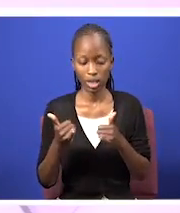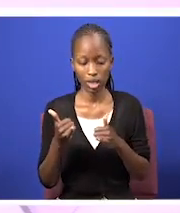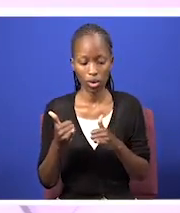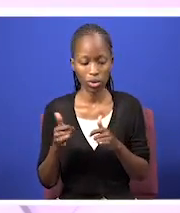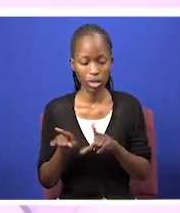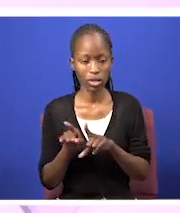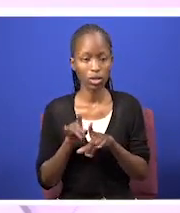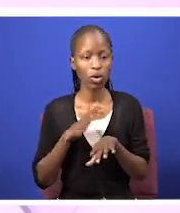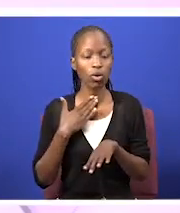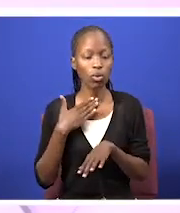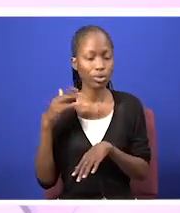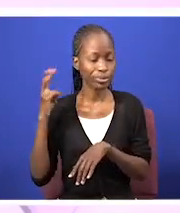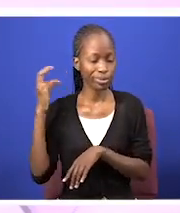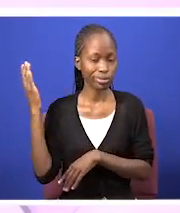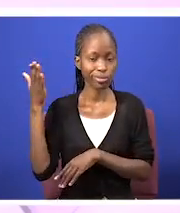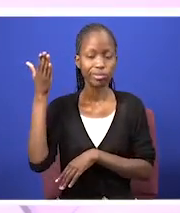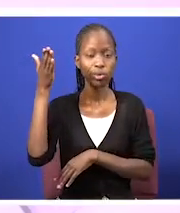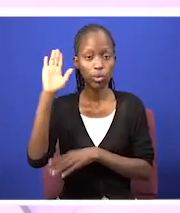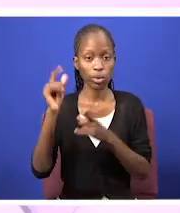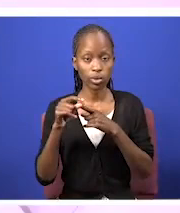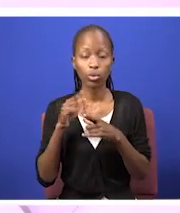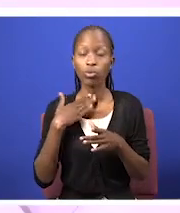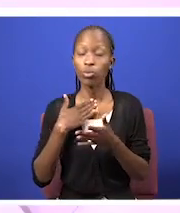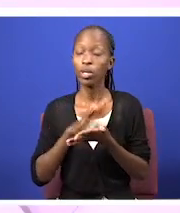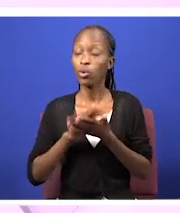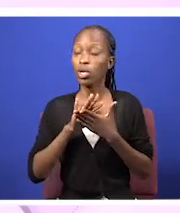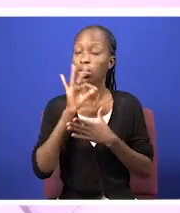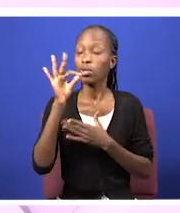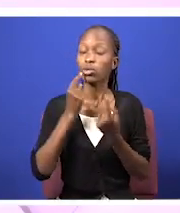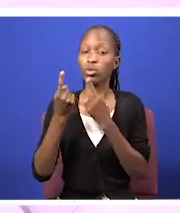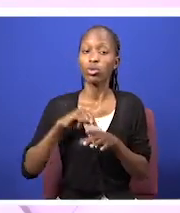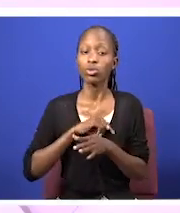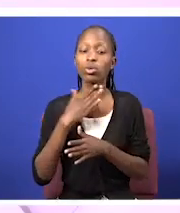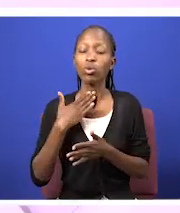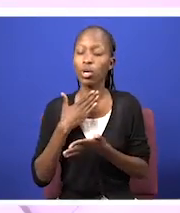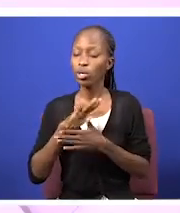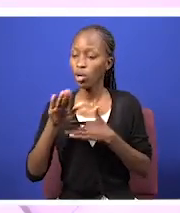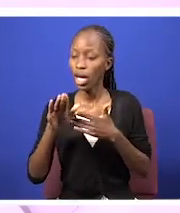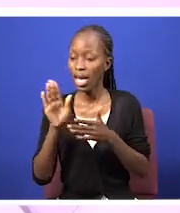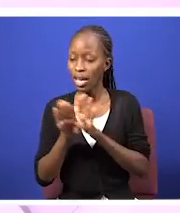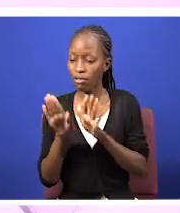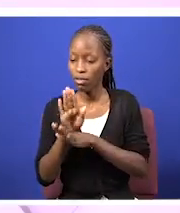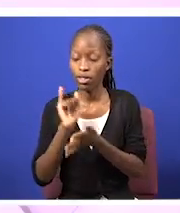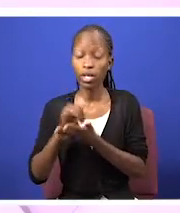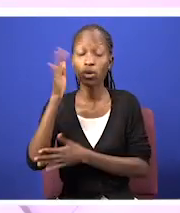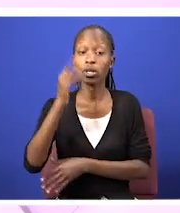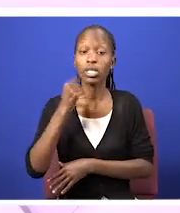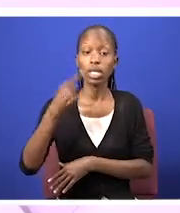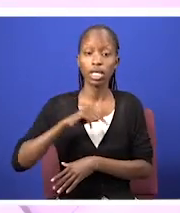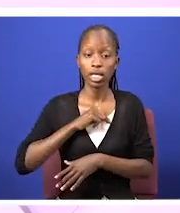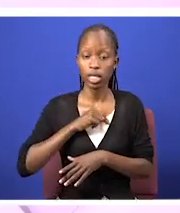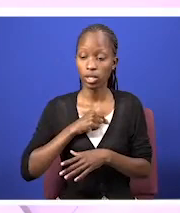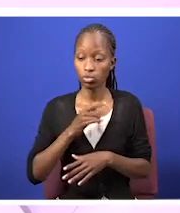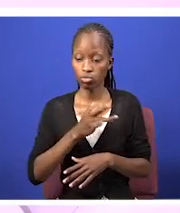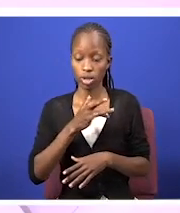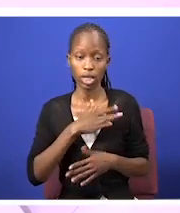time now to hear from God, we want the Spirit of God to speak to our hearts. We want every part of what God has to say to us